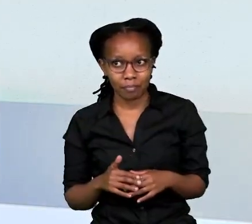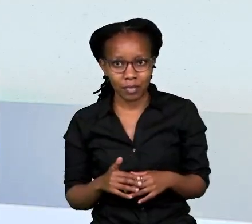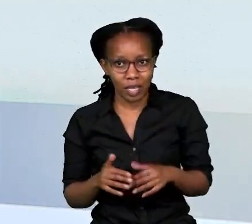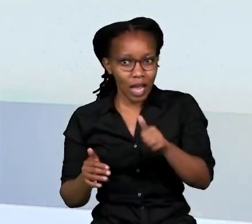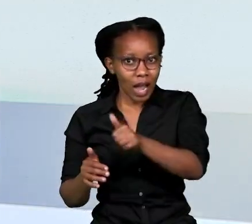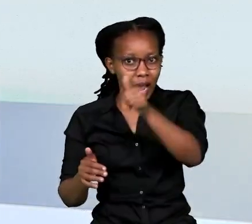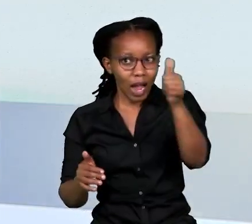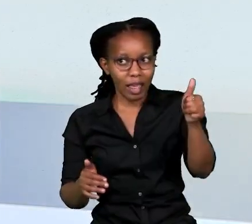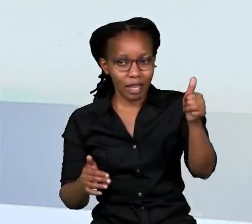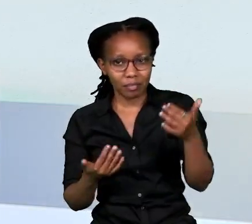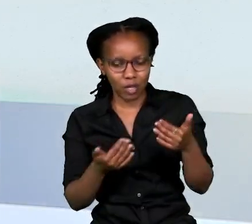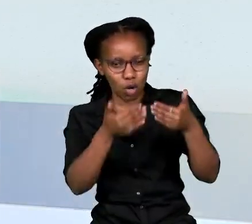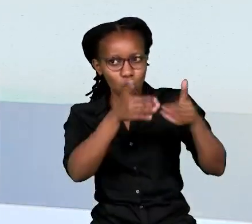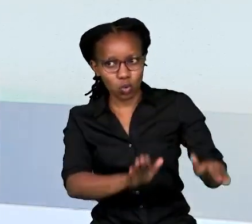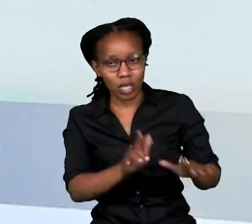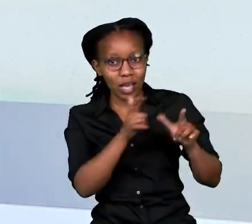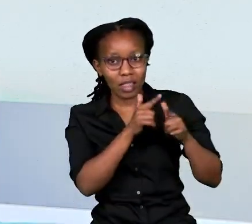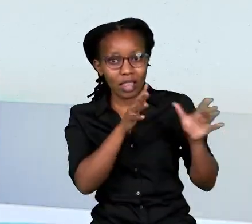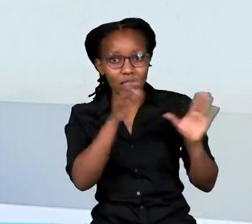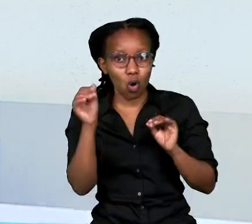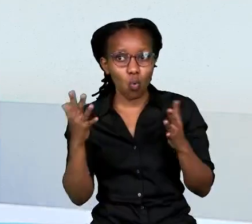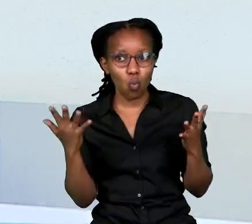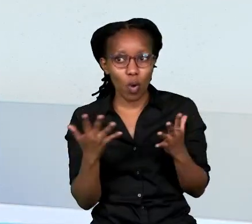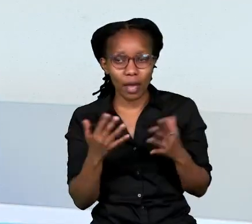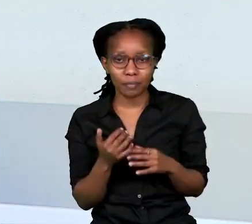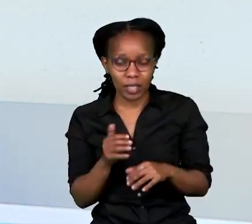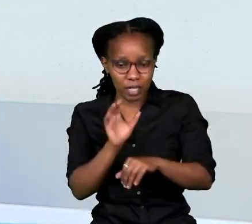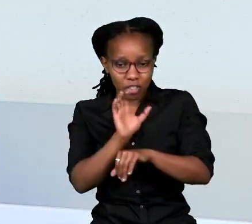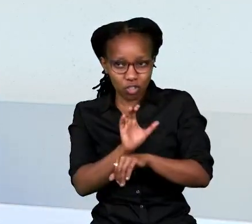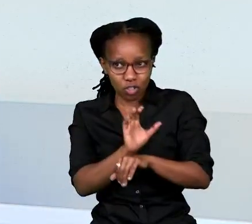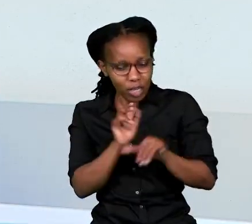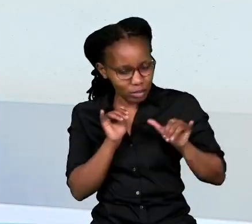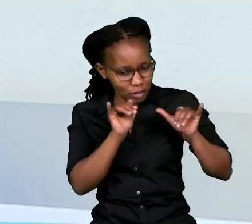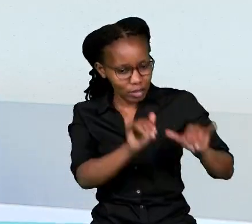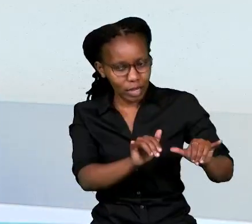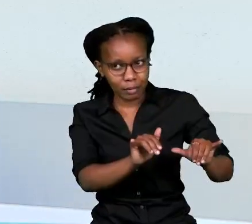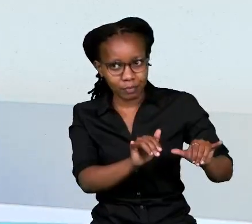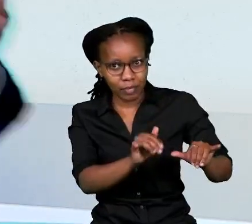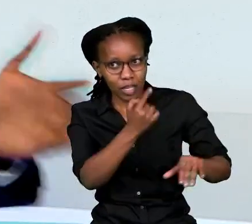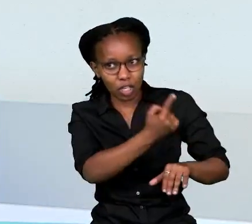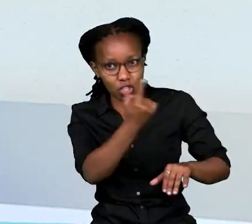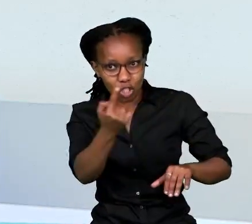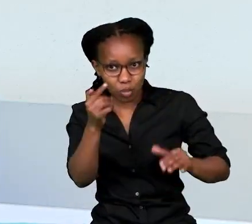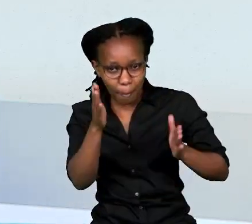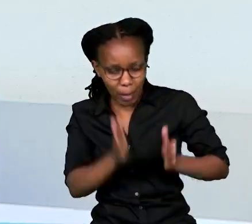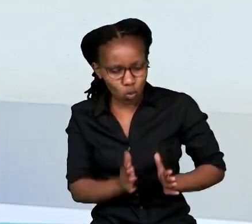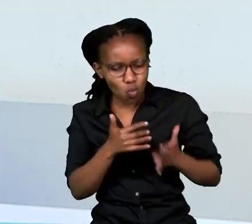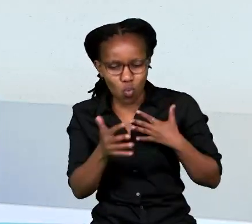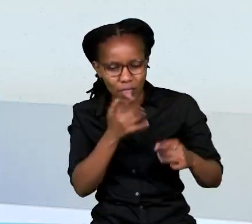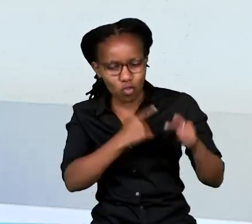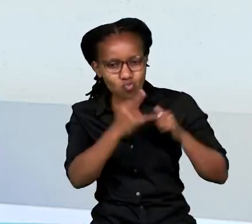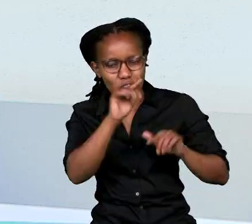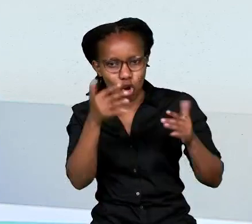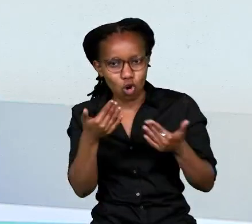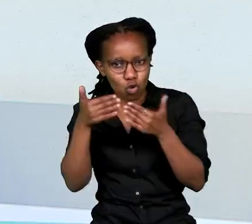you know, party is going to lose, where are they going to go? Okay. So the okay. church should always remain here, so that every, whether you win or you lose, you still come to